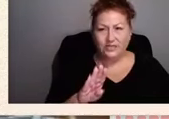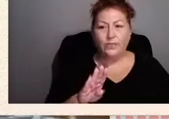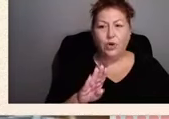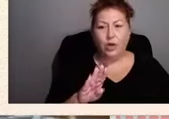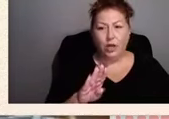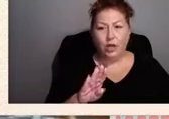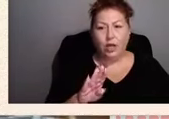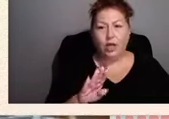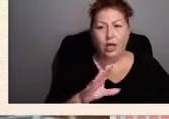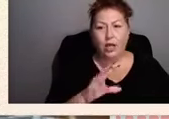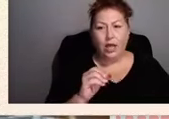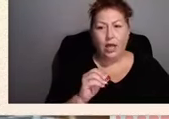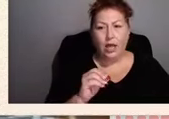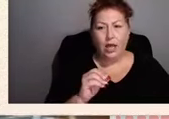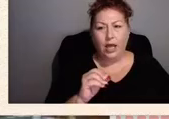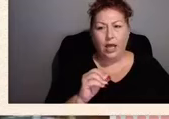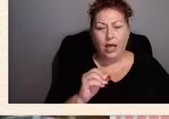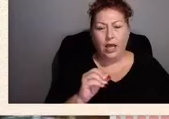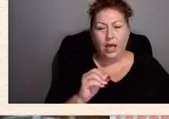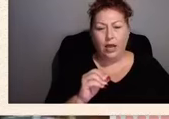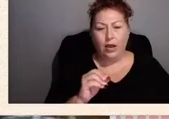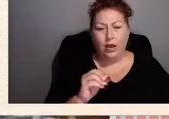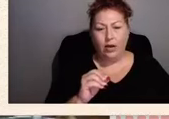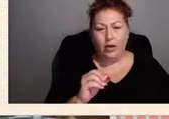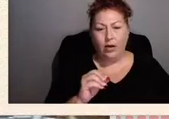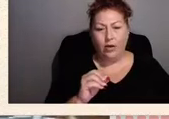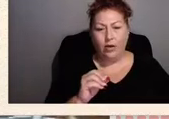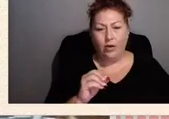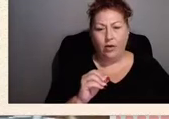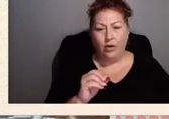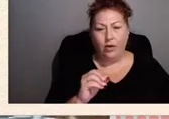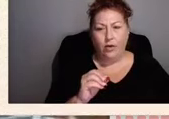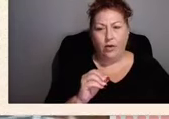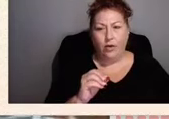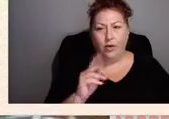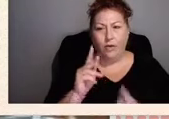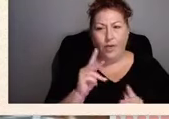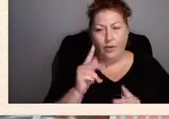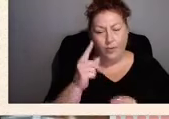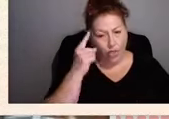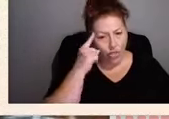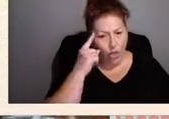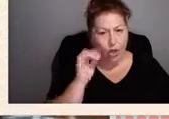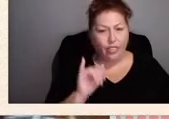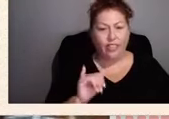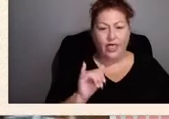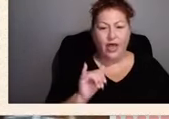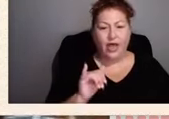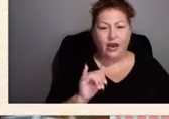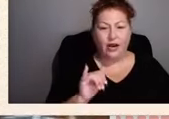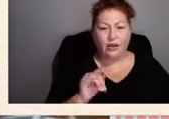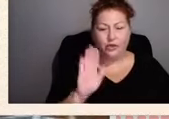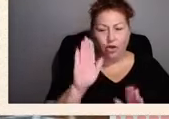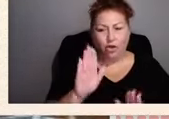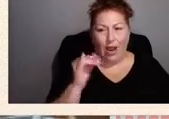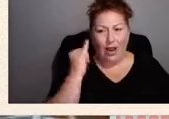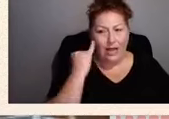the world. People thought it was a great idea